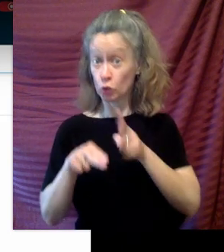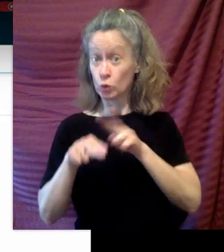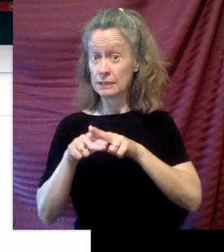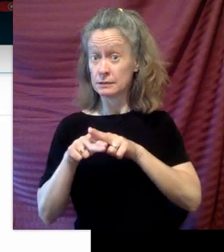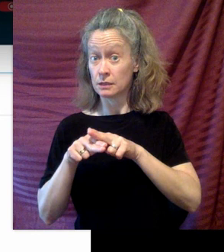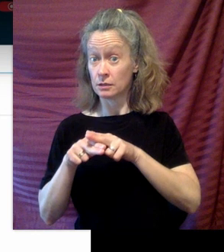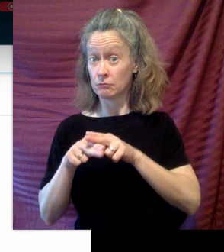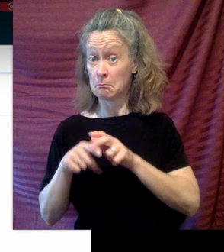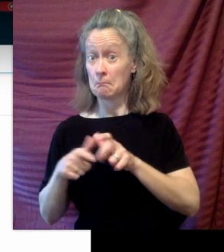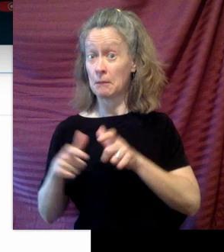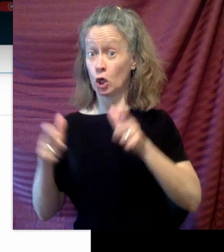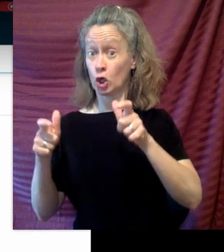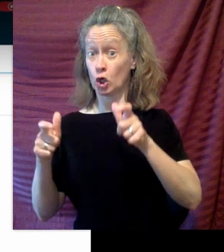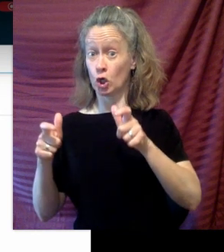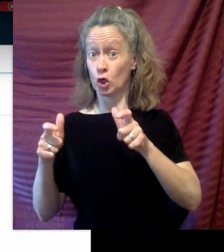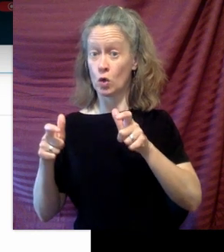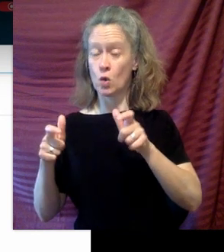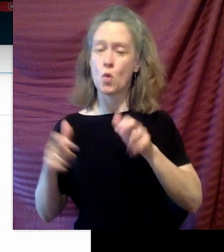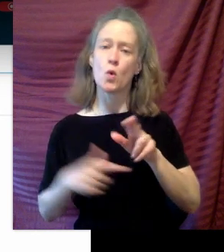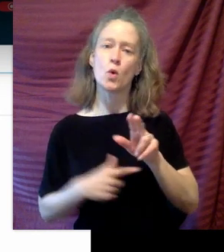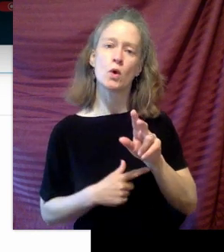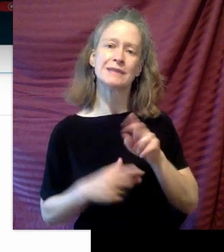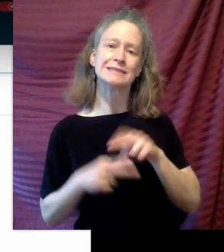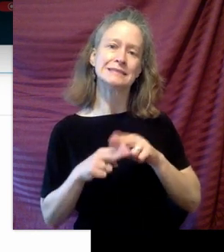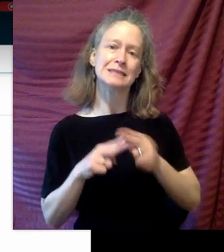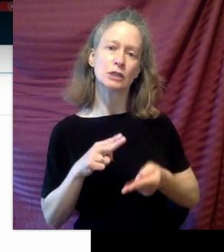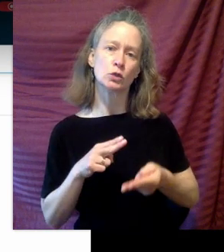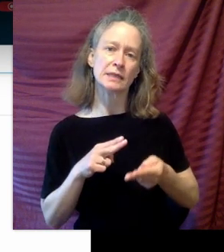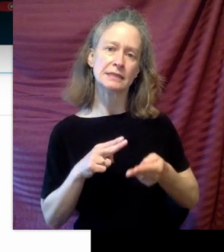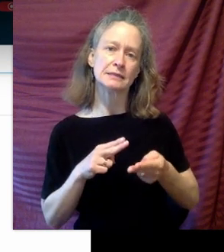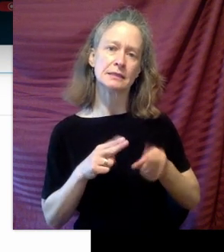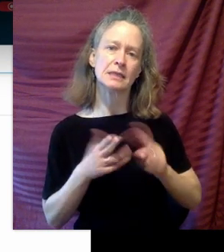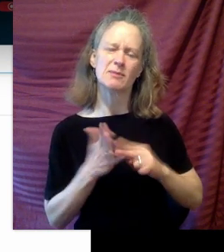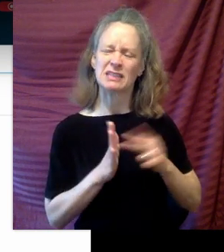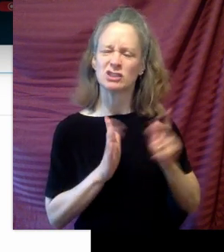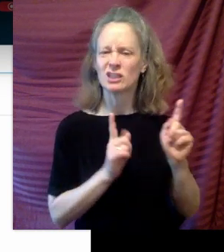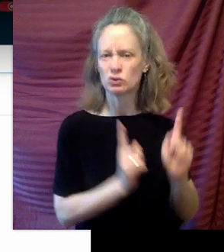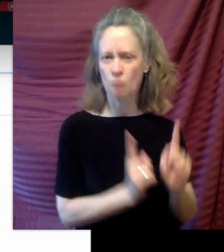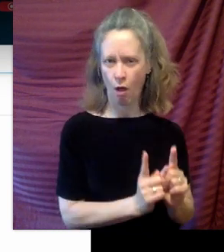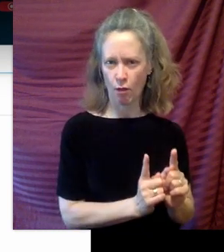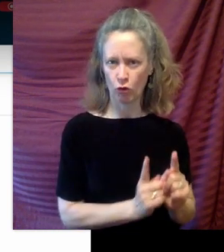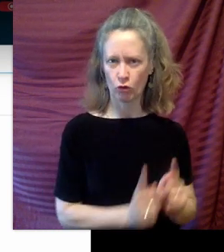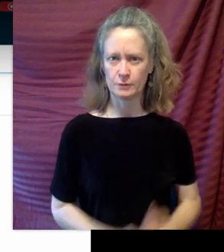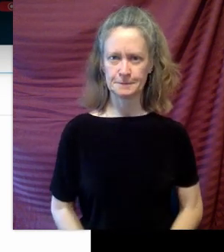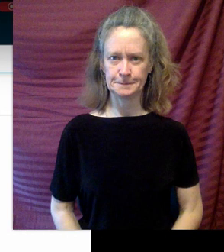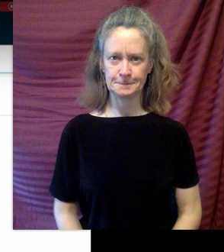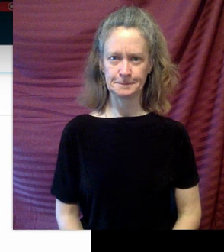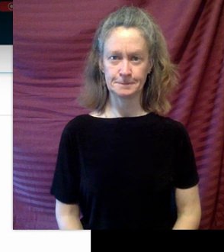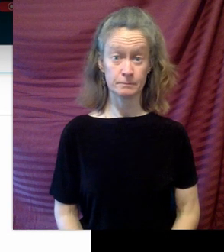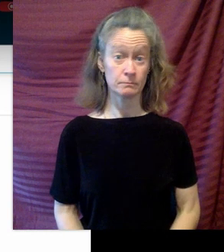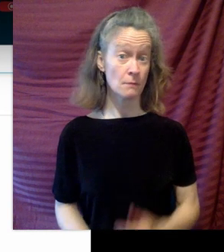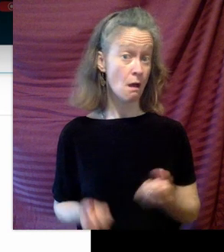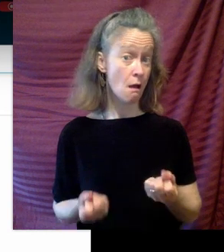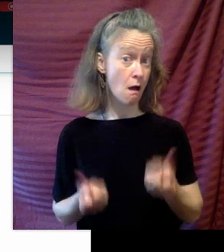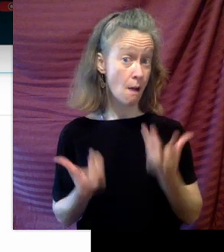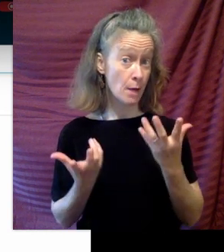bigger, or decreasing, which means getting smaller? By how much?